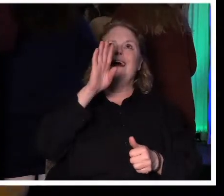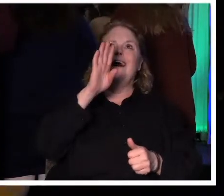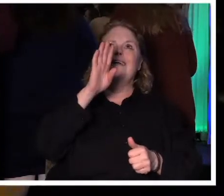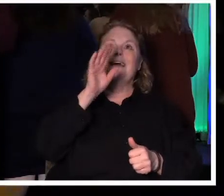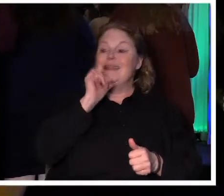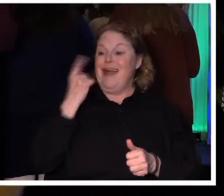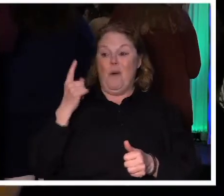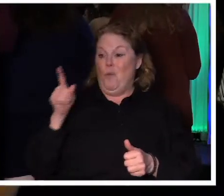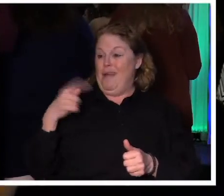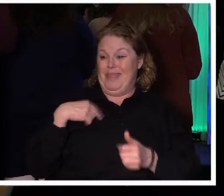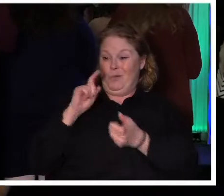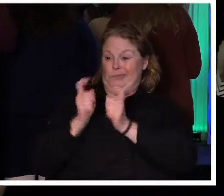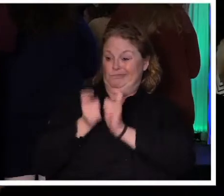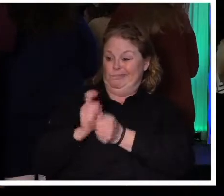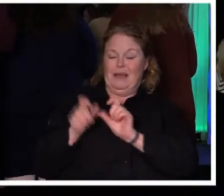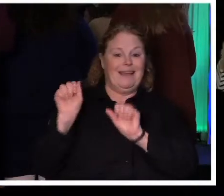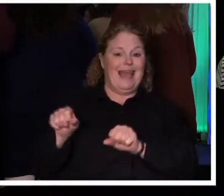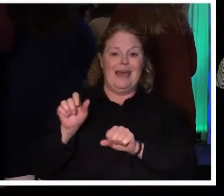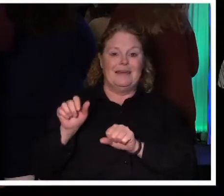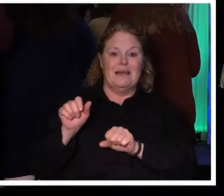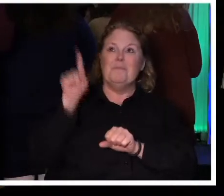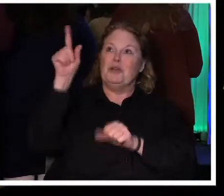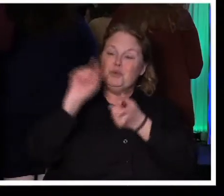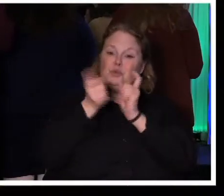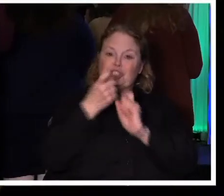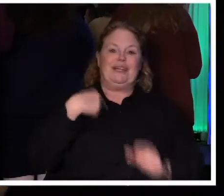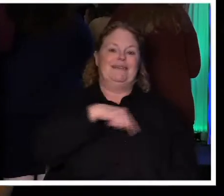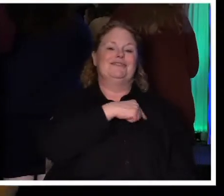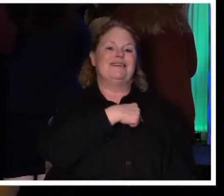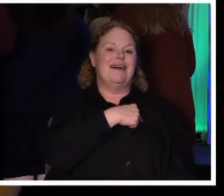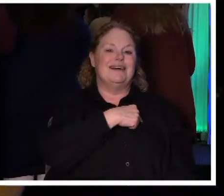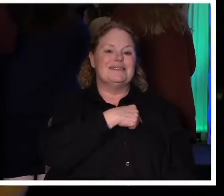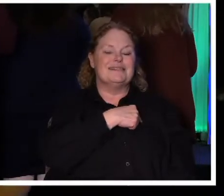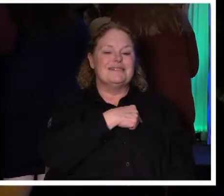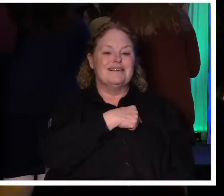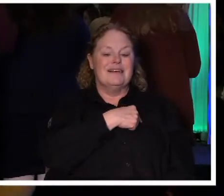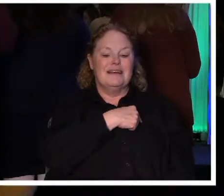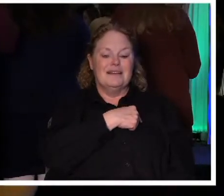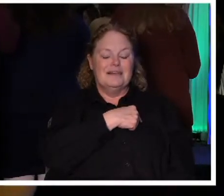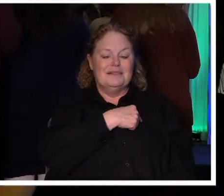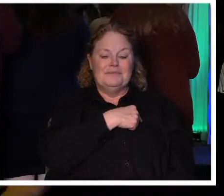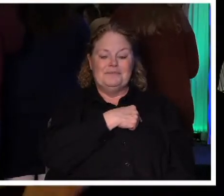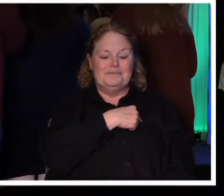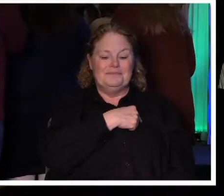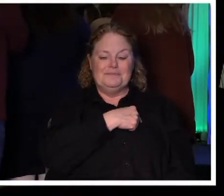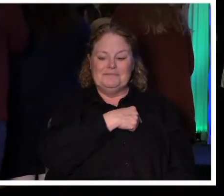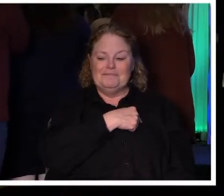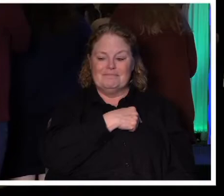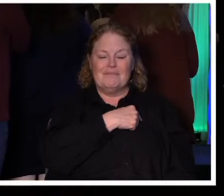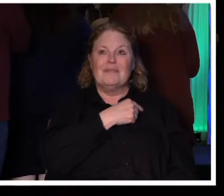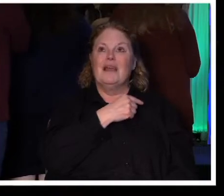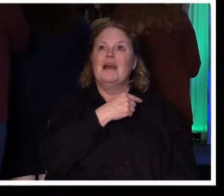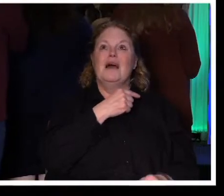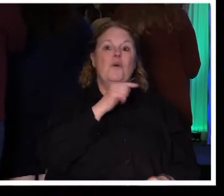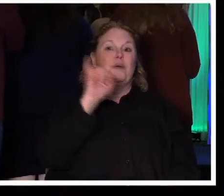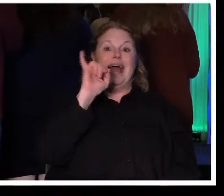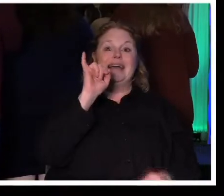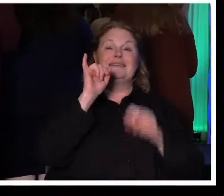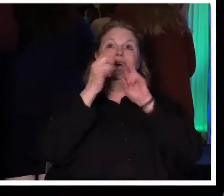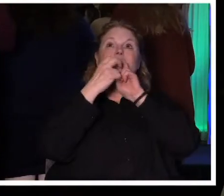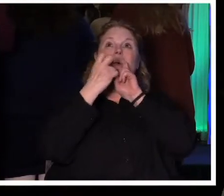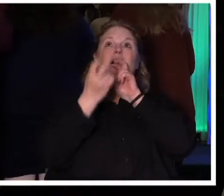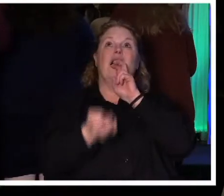But like Isaiah, may we step into the presence of a God that is so beautiful and so holy that there is no words to describe it. It's